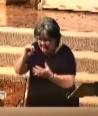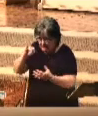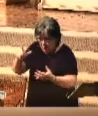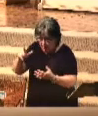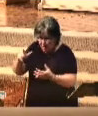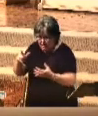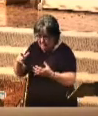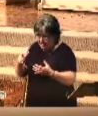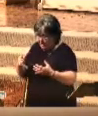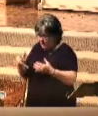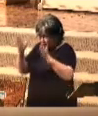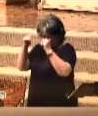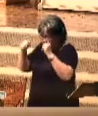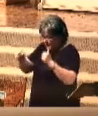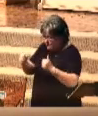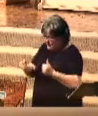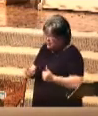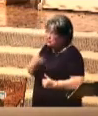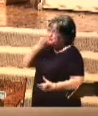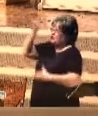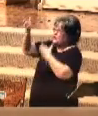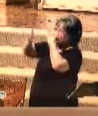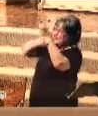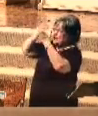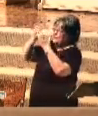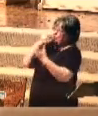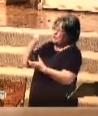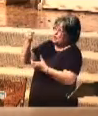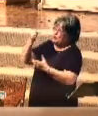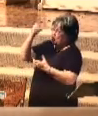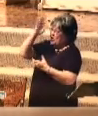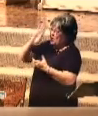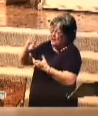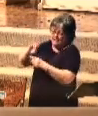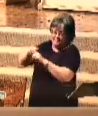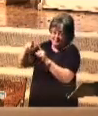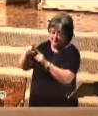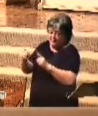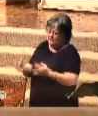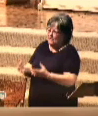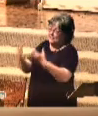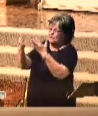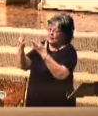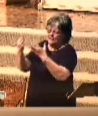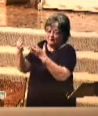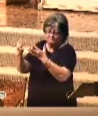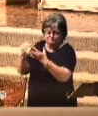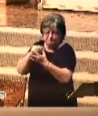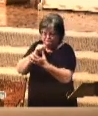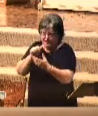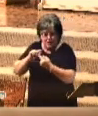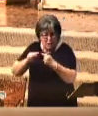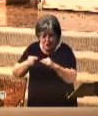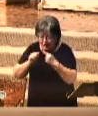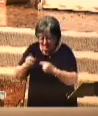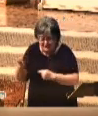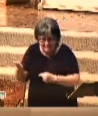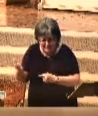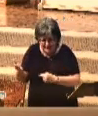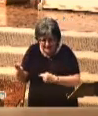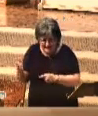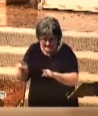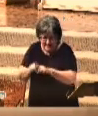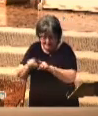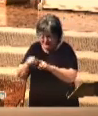and maybe curse God or whatever. They put him down in that boiling vat of oil, and it did not harm him, much like